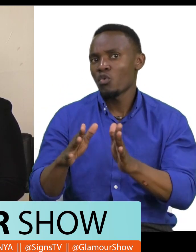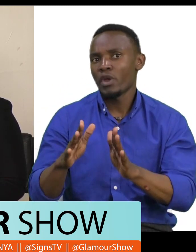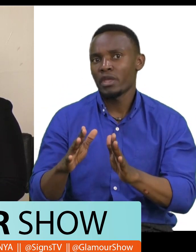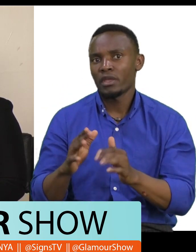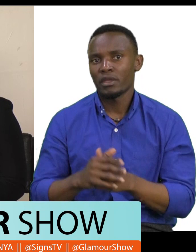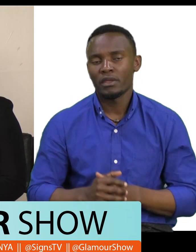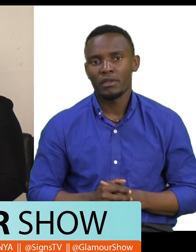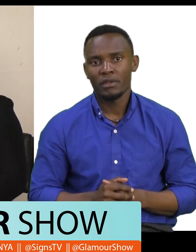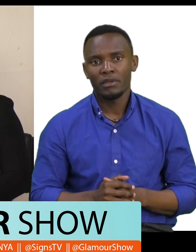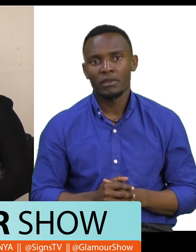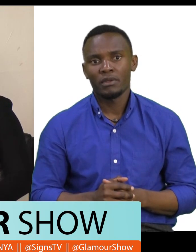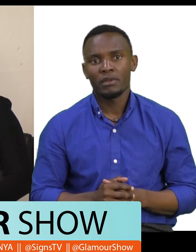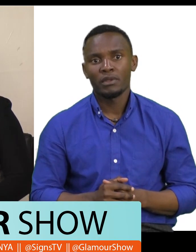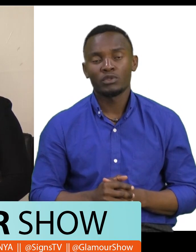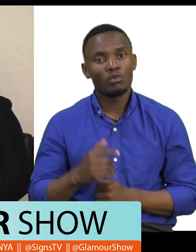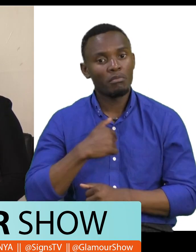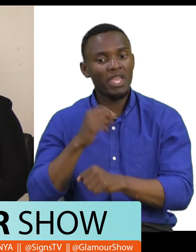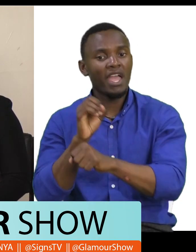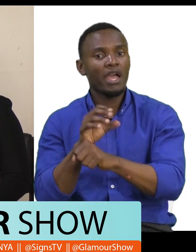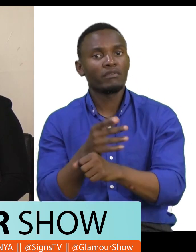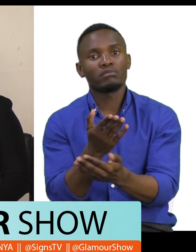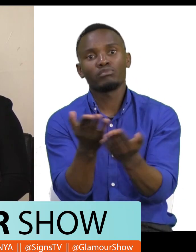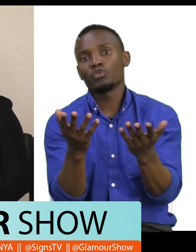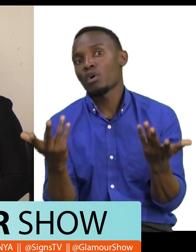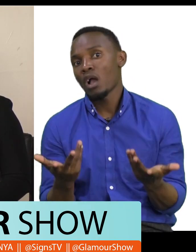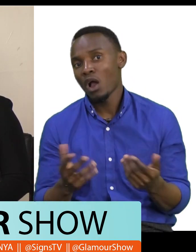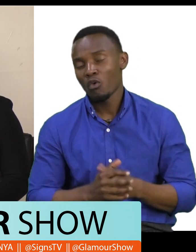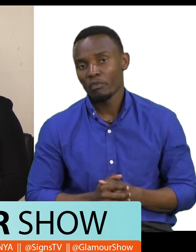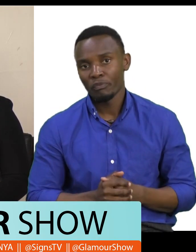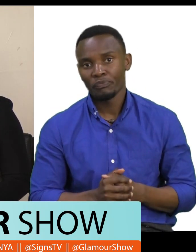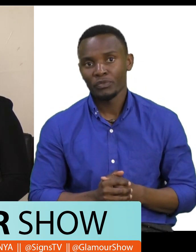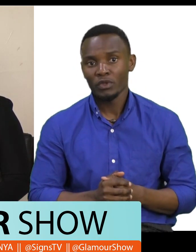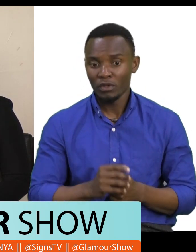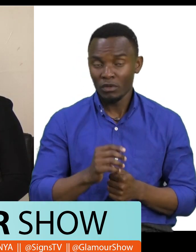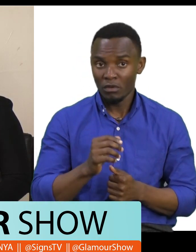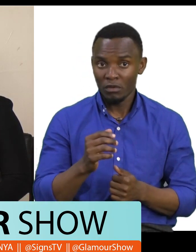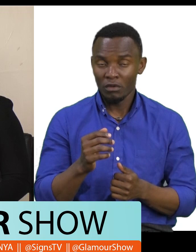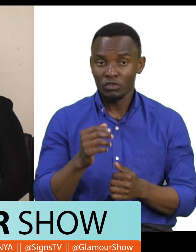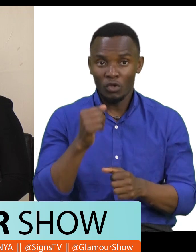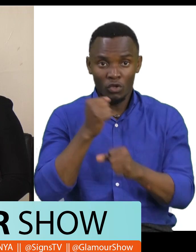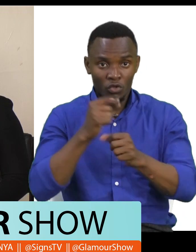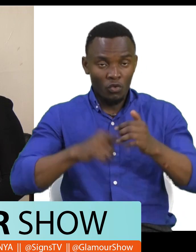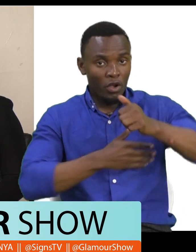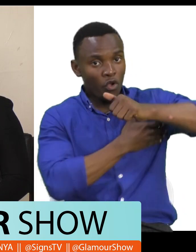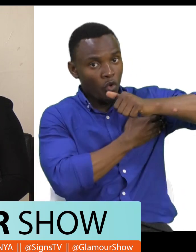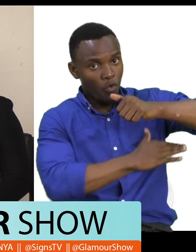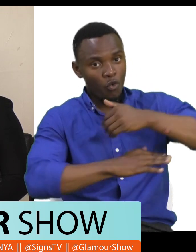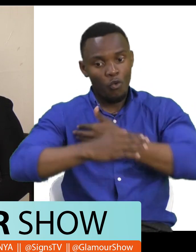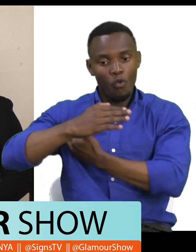of waxing. So I can advise the viewers that they can go for